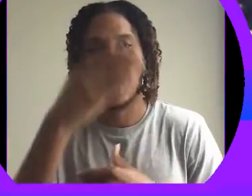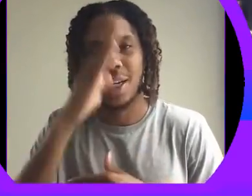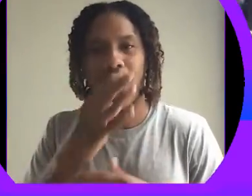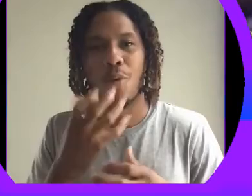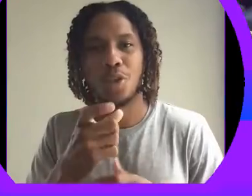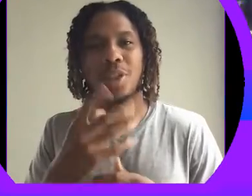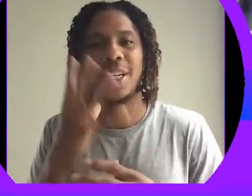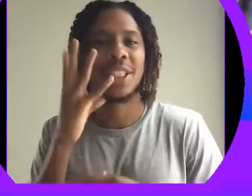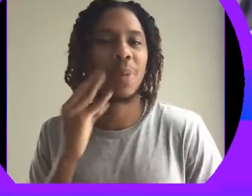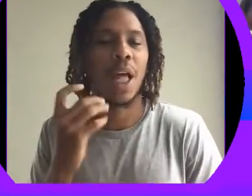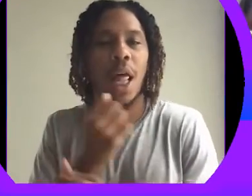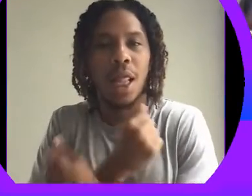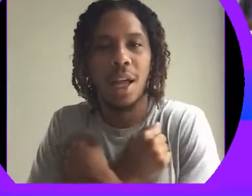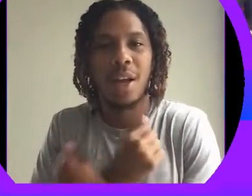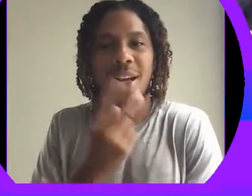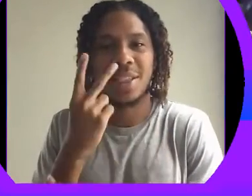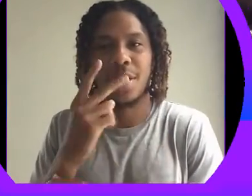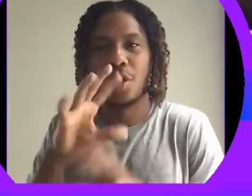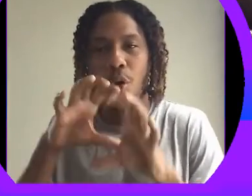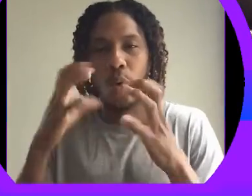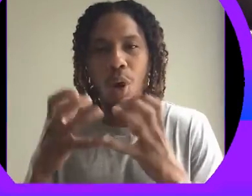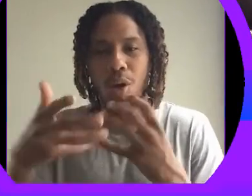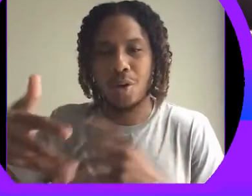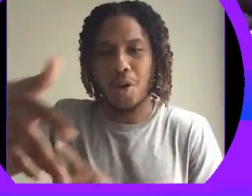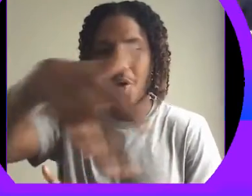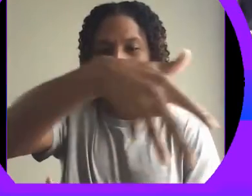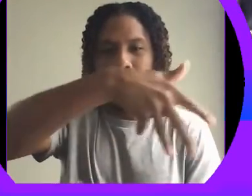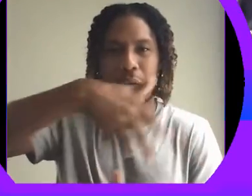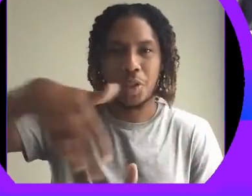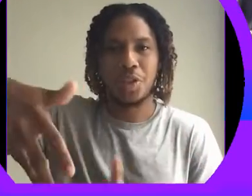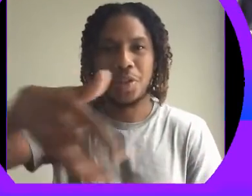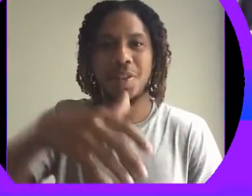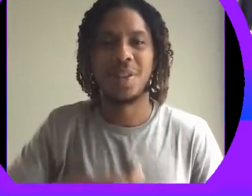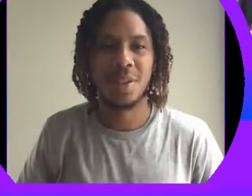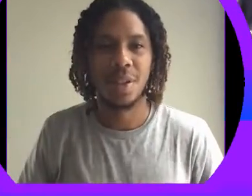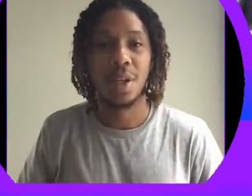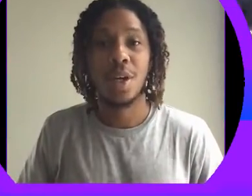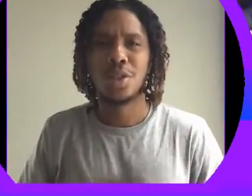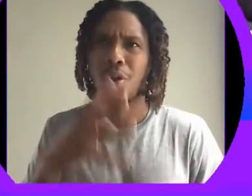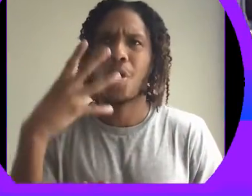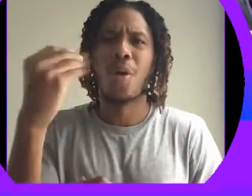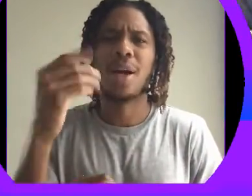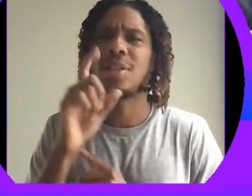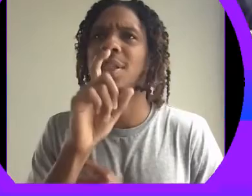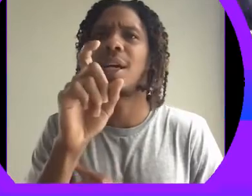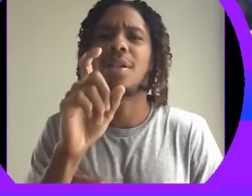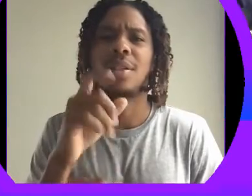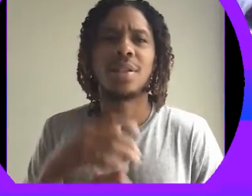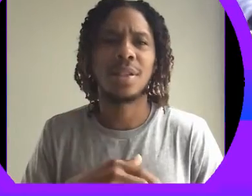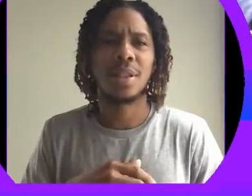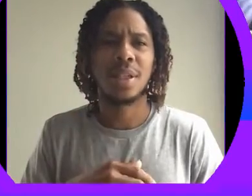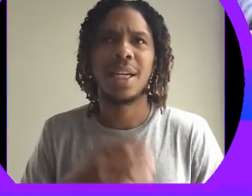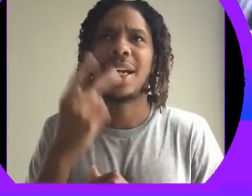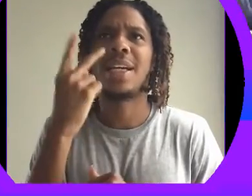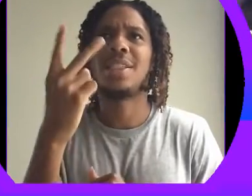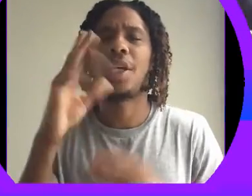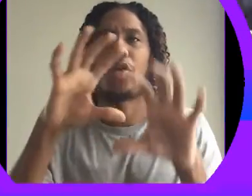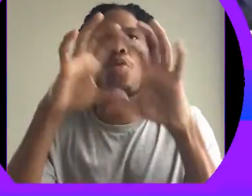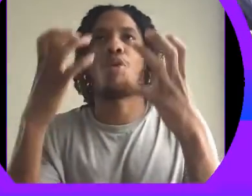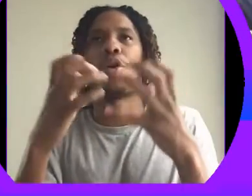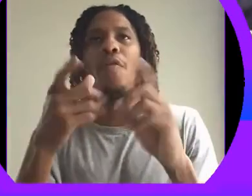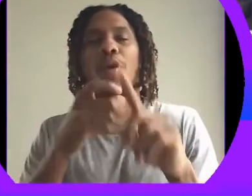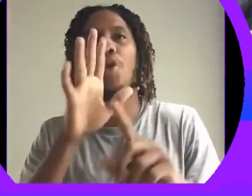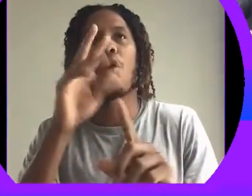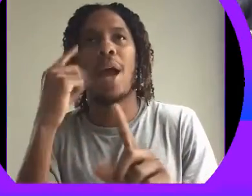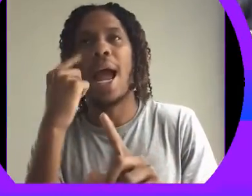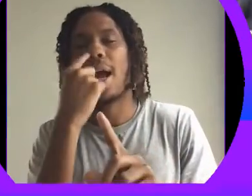experience love and see the world around you. So go out your door and try to see the world as you truly see